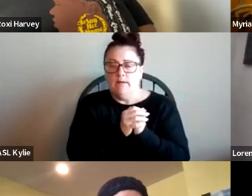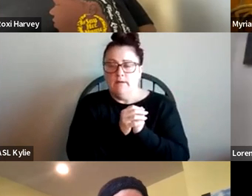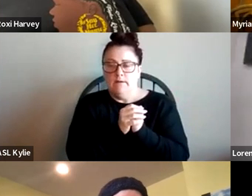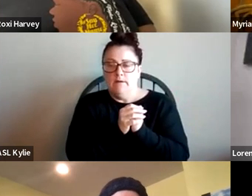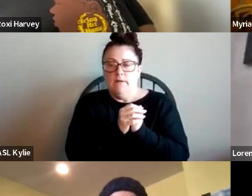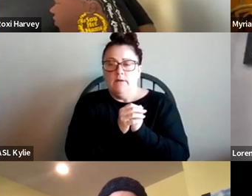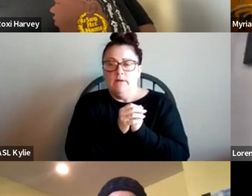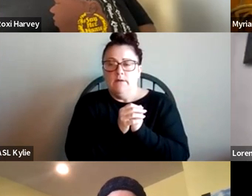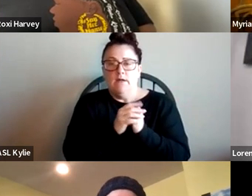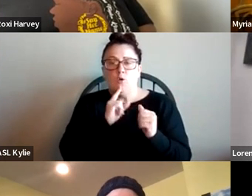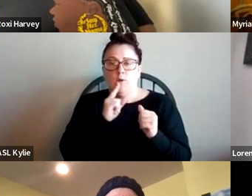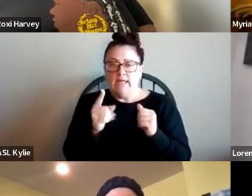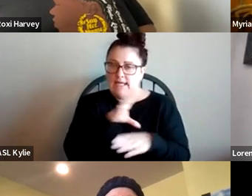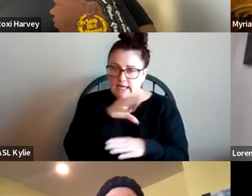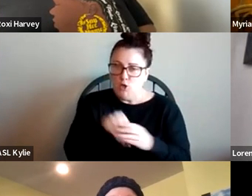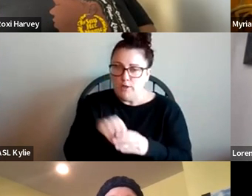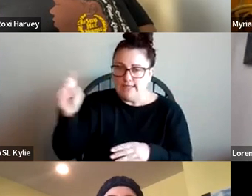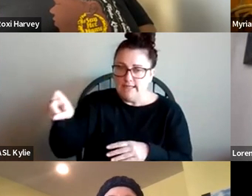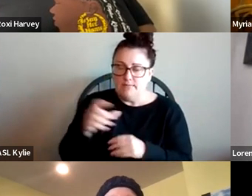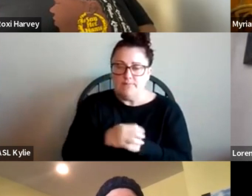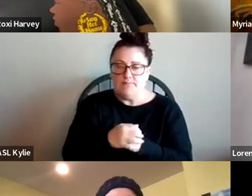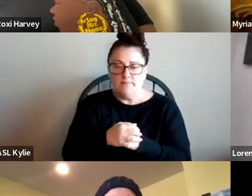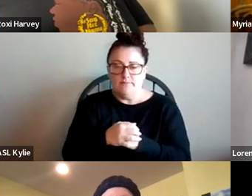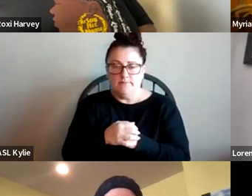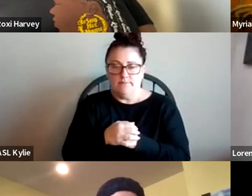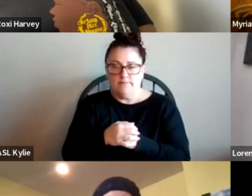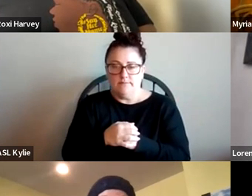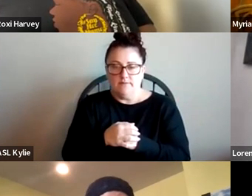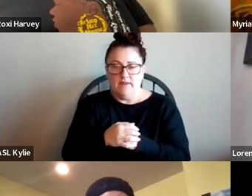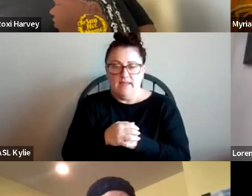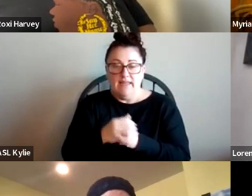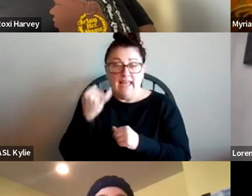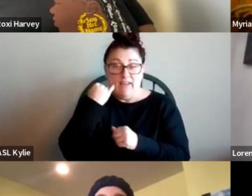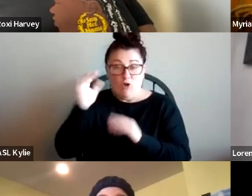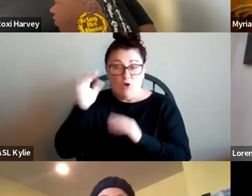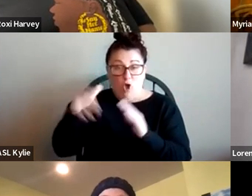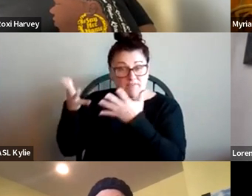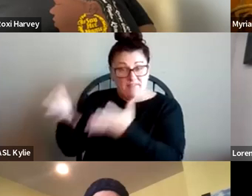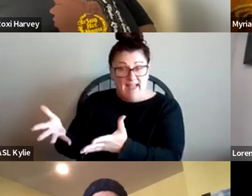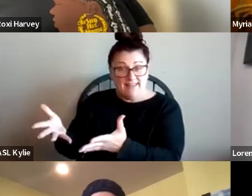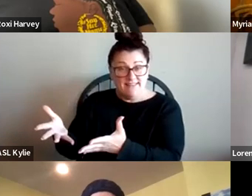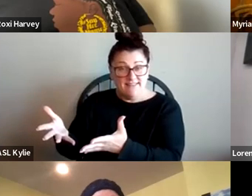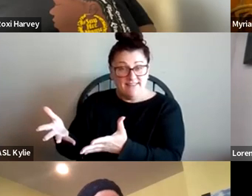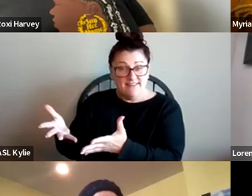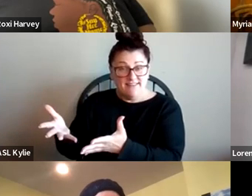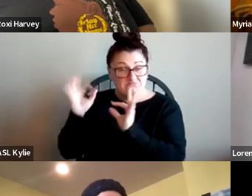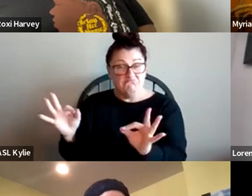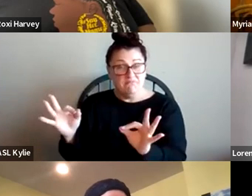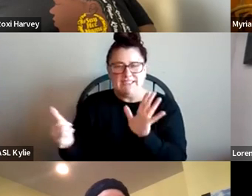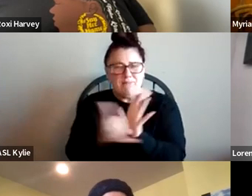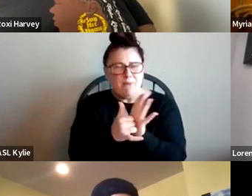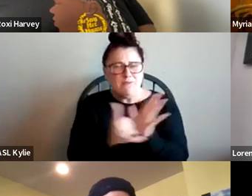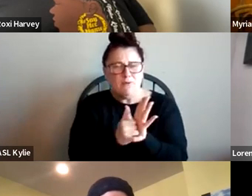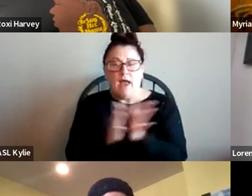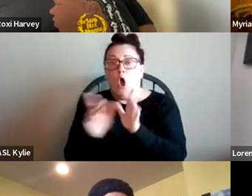those have to be embedded. And I, with that, like if you're going to get all that, I think it's really impossible to ask